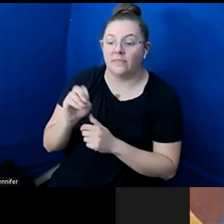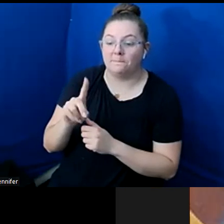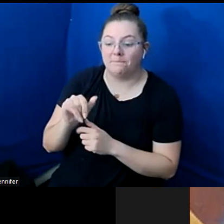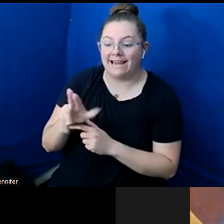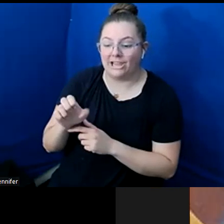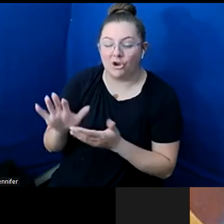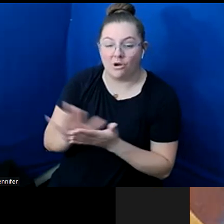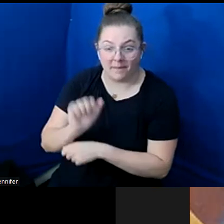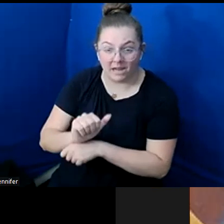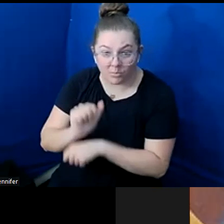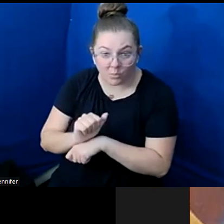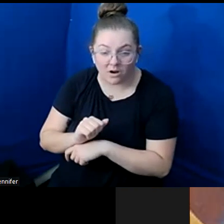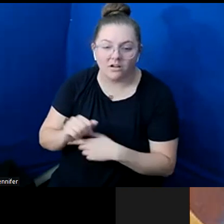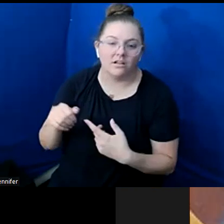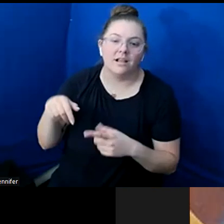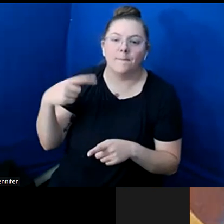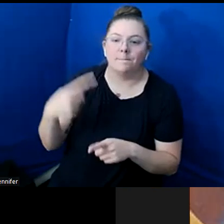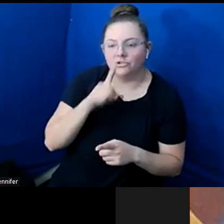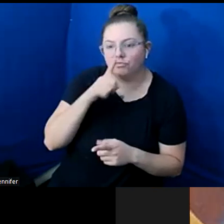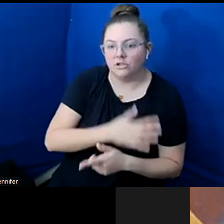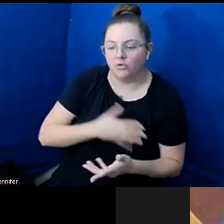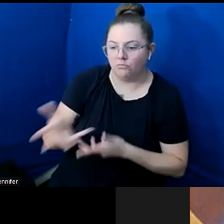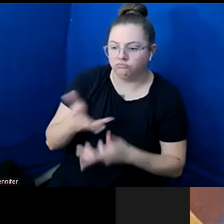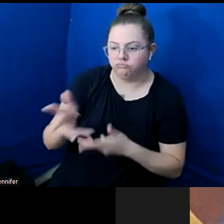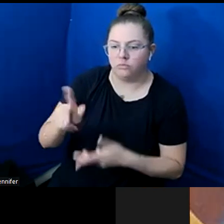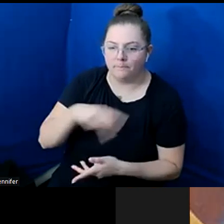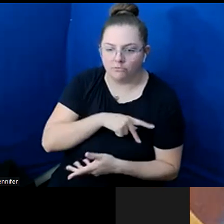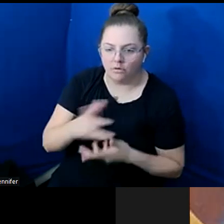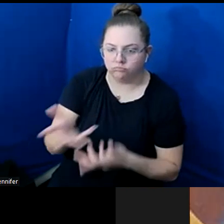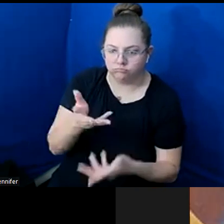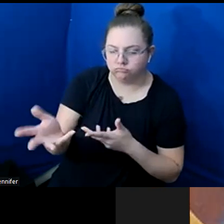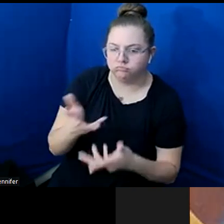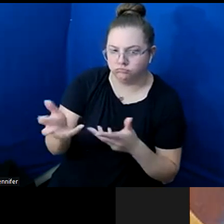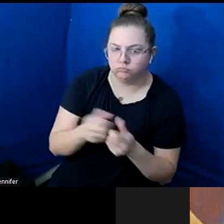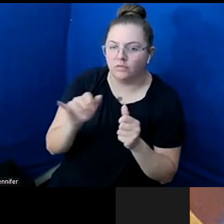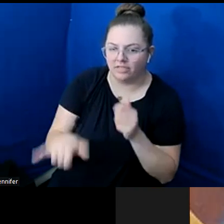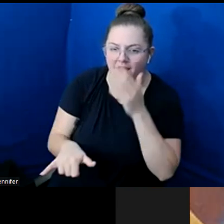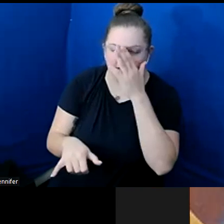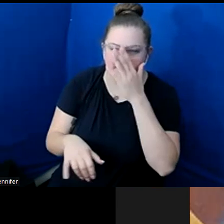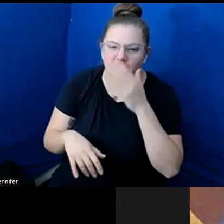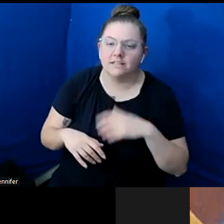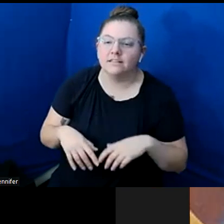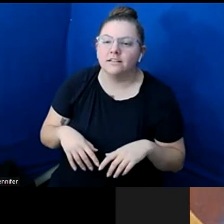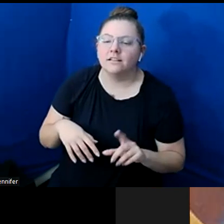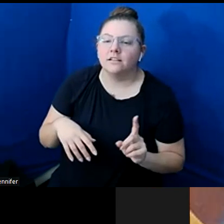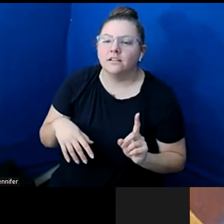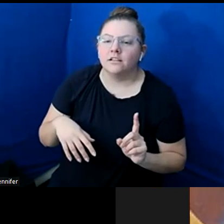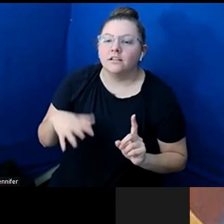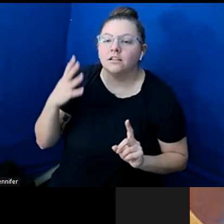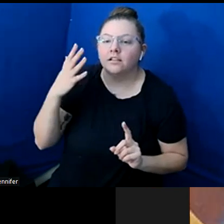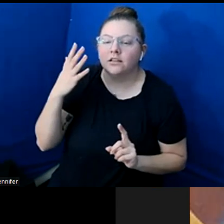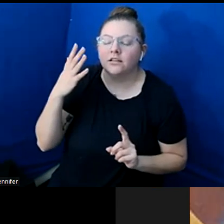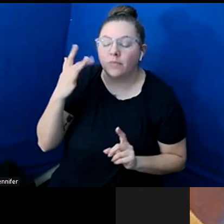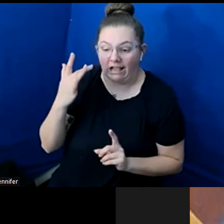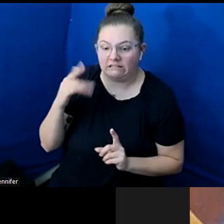also enjoy the personal help that they get that the member gets because of the fact that they can